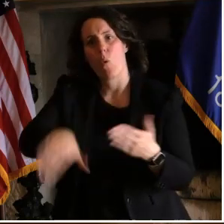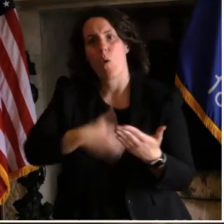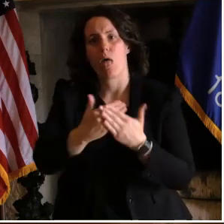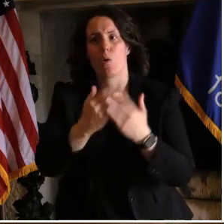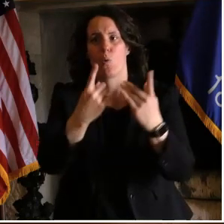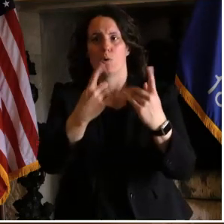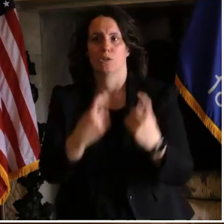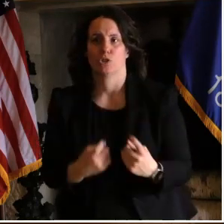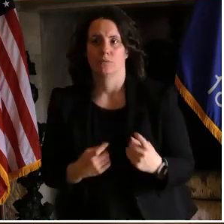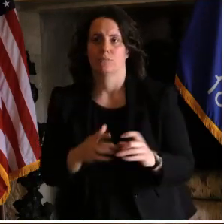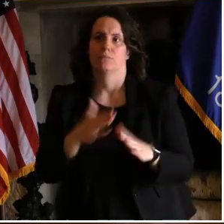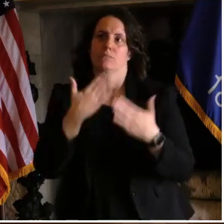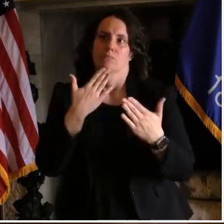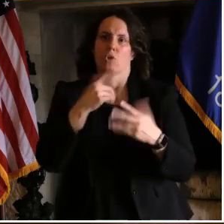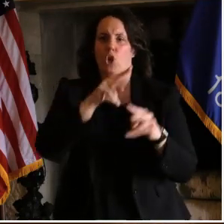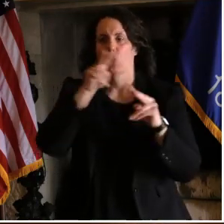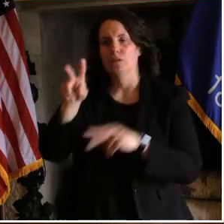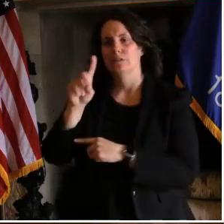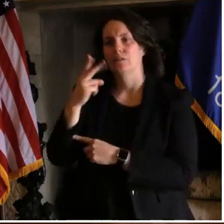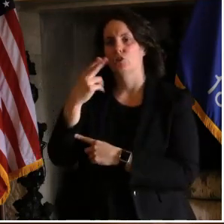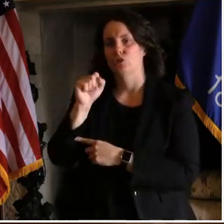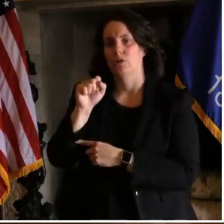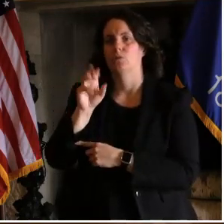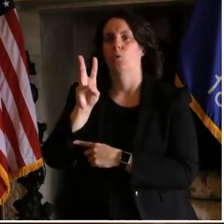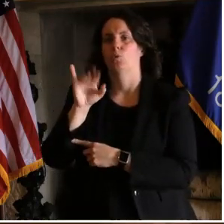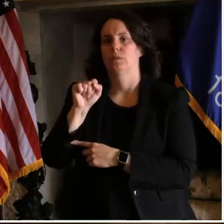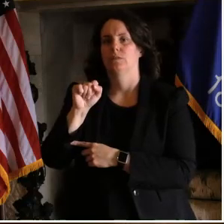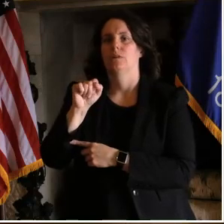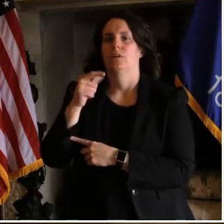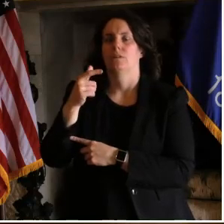dhsmedia@dhs.wisconsin.gov, or you can call the media line at